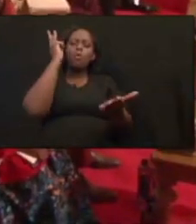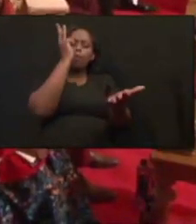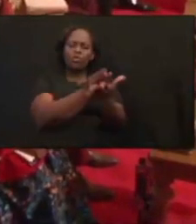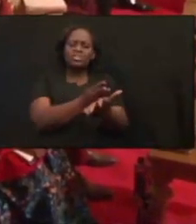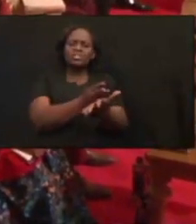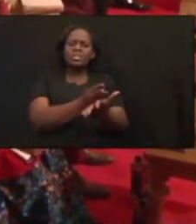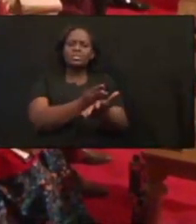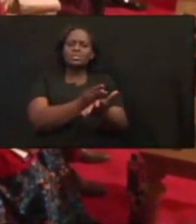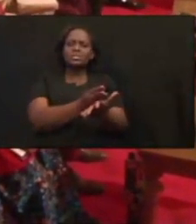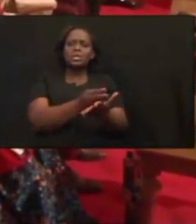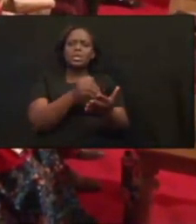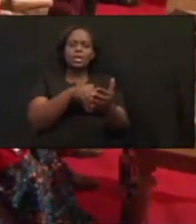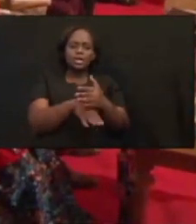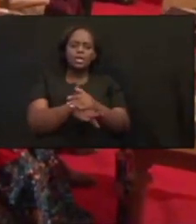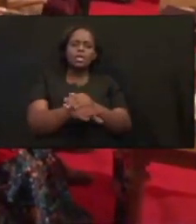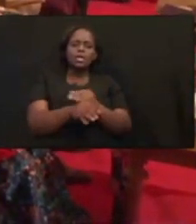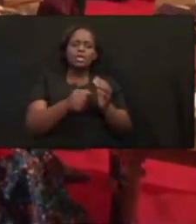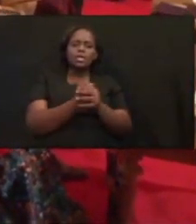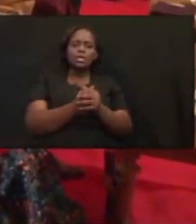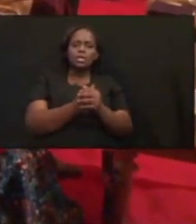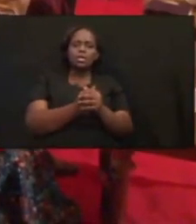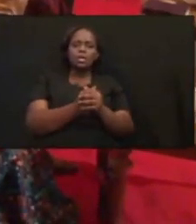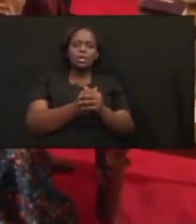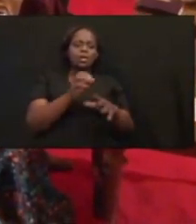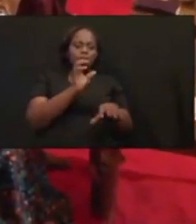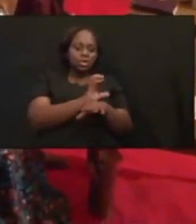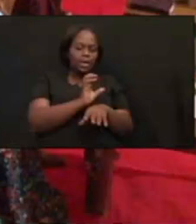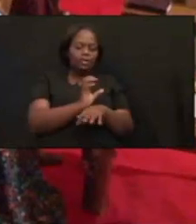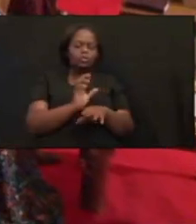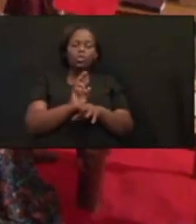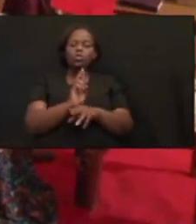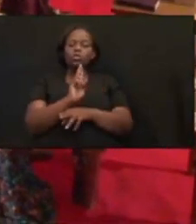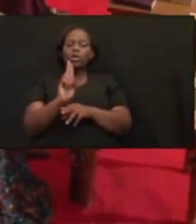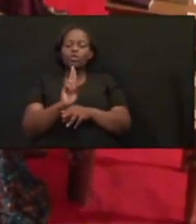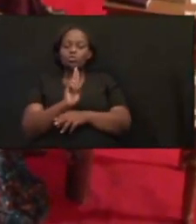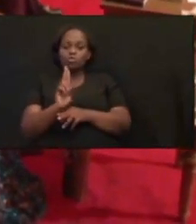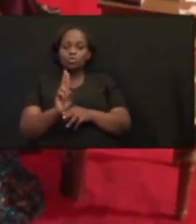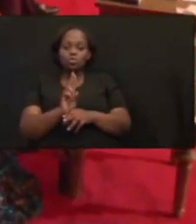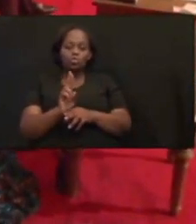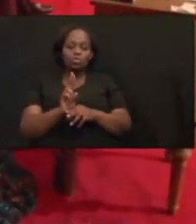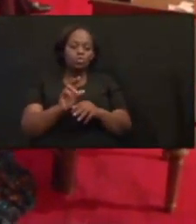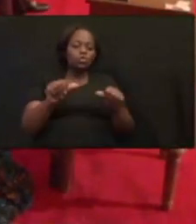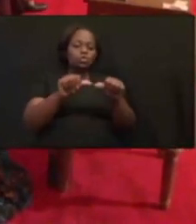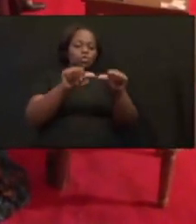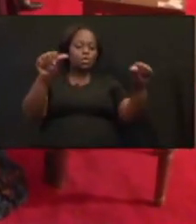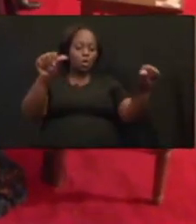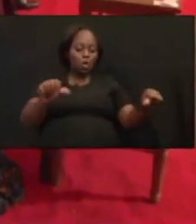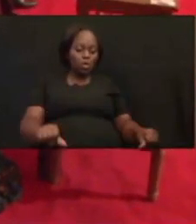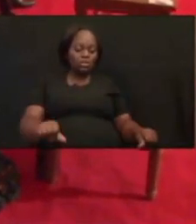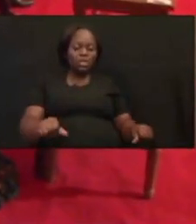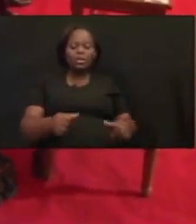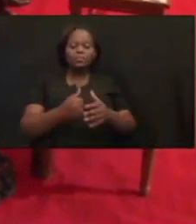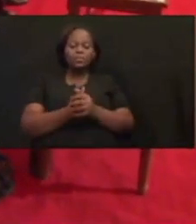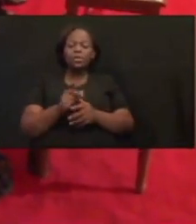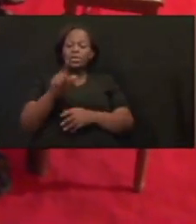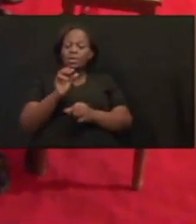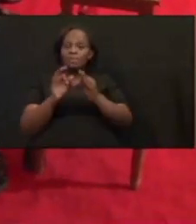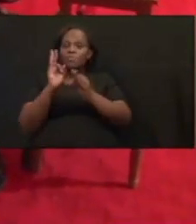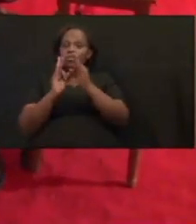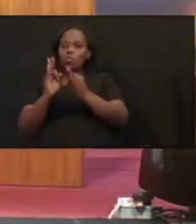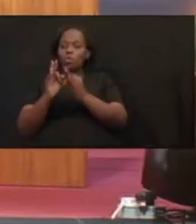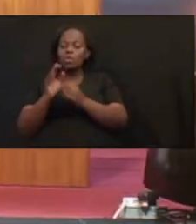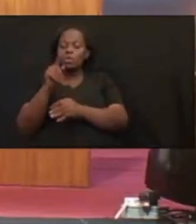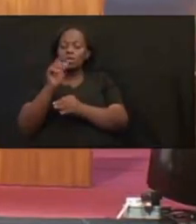spiritual convictions of the people using the pulpit as a platform. If you are a businessman, for instance, you are now